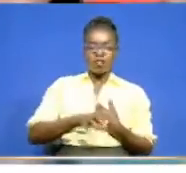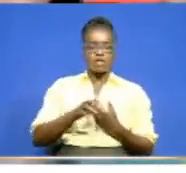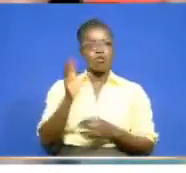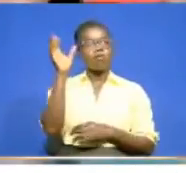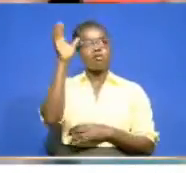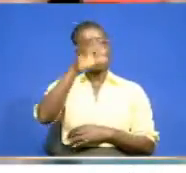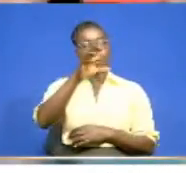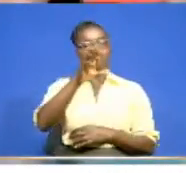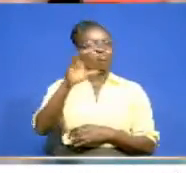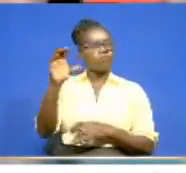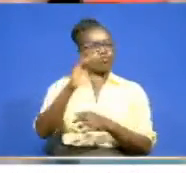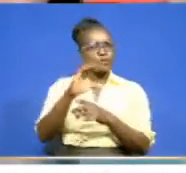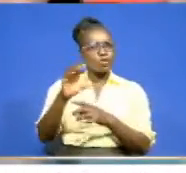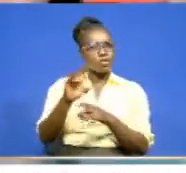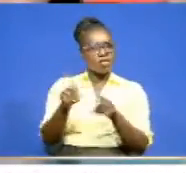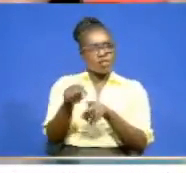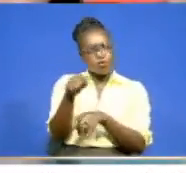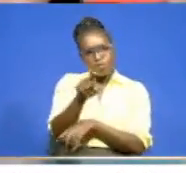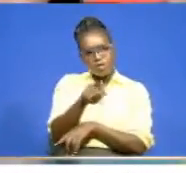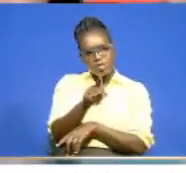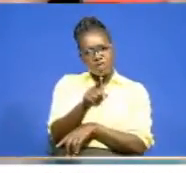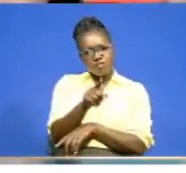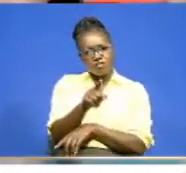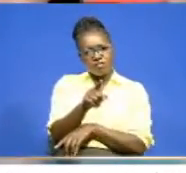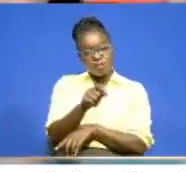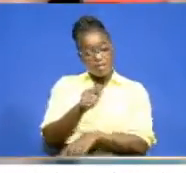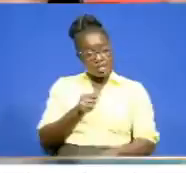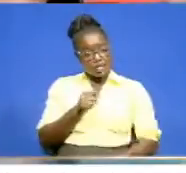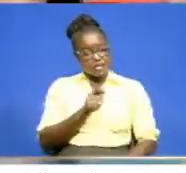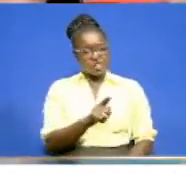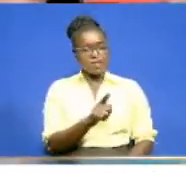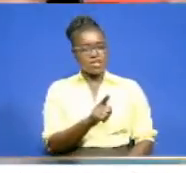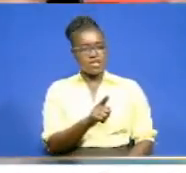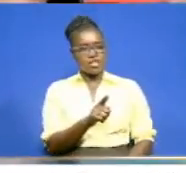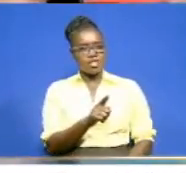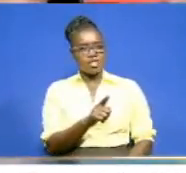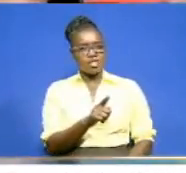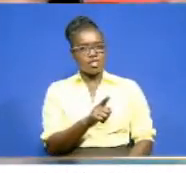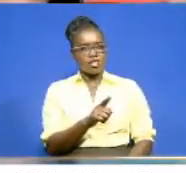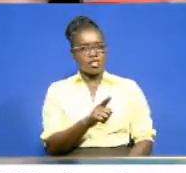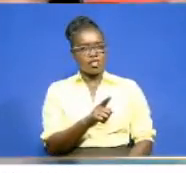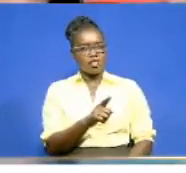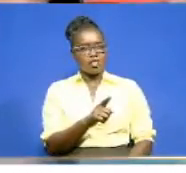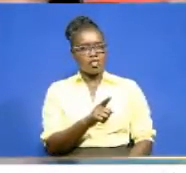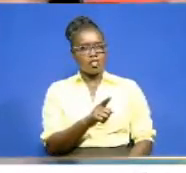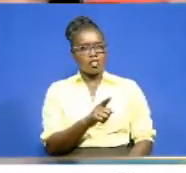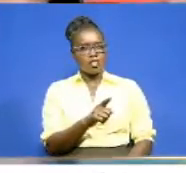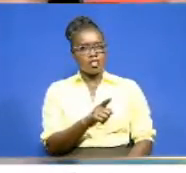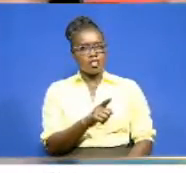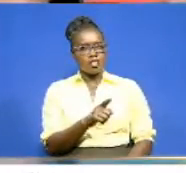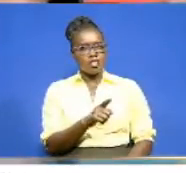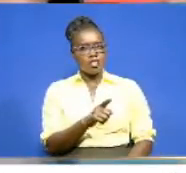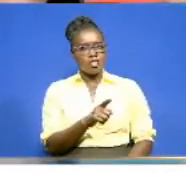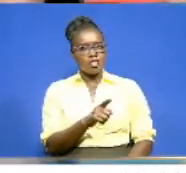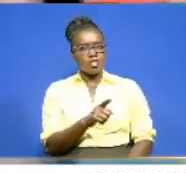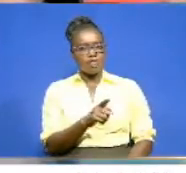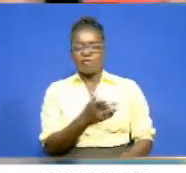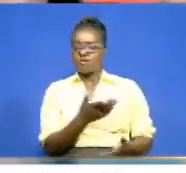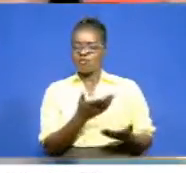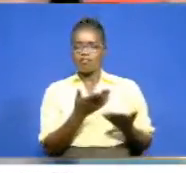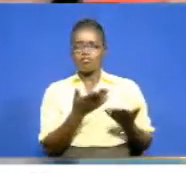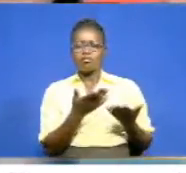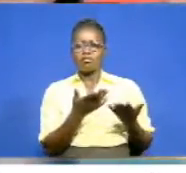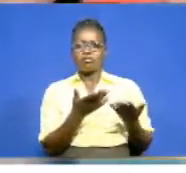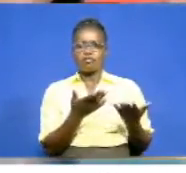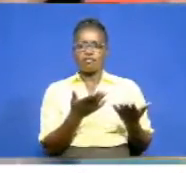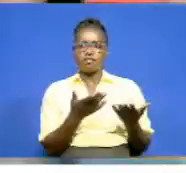course, whereby she is totally, you know, her credentials are, I'm trying not to take away anything from anyone